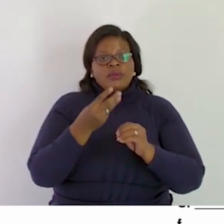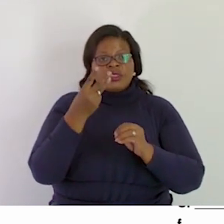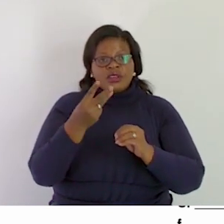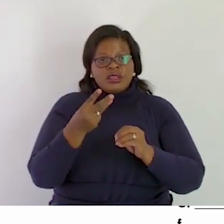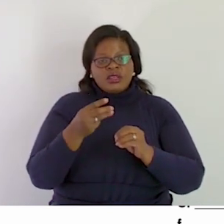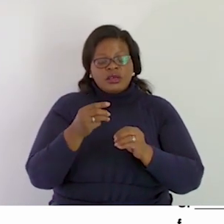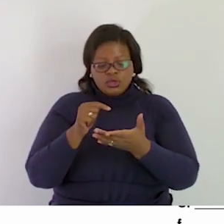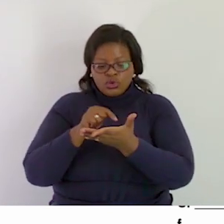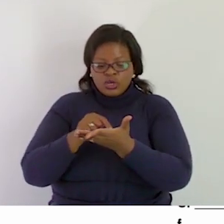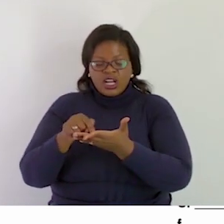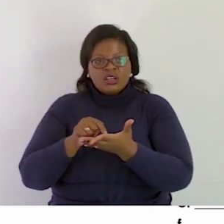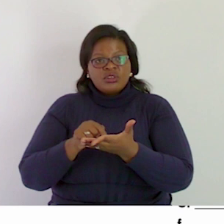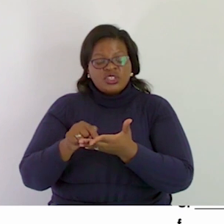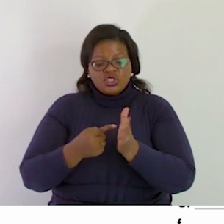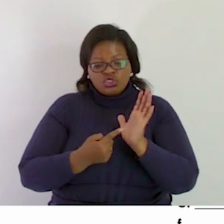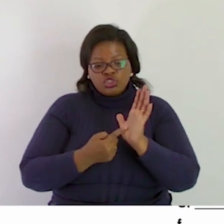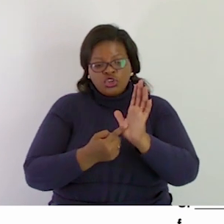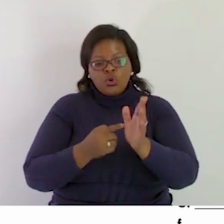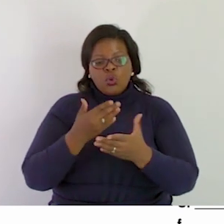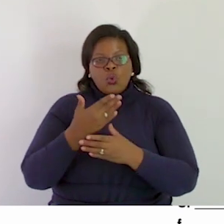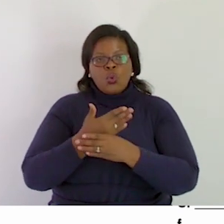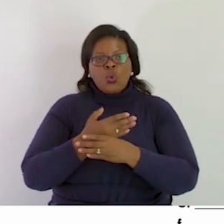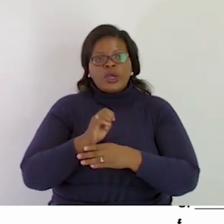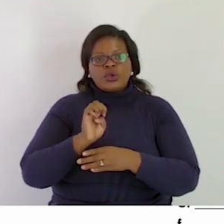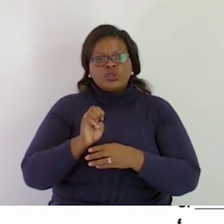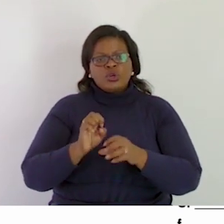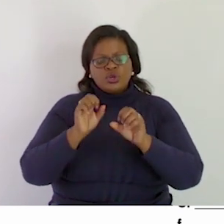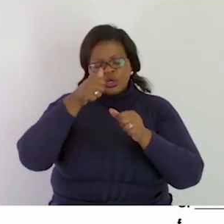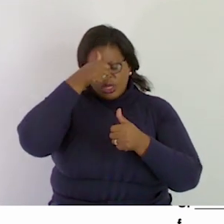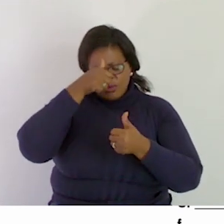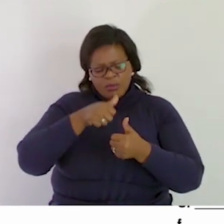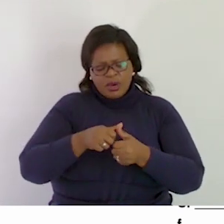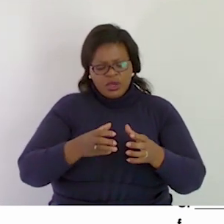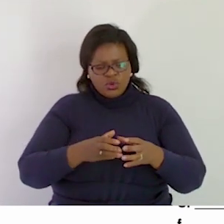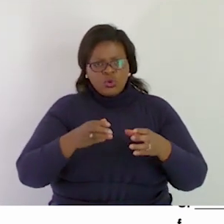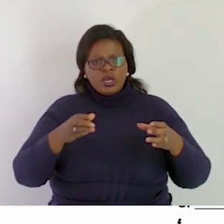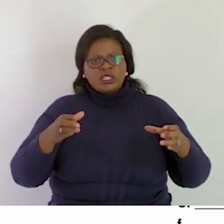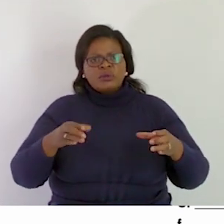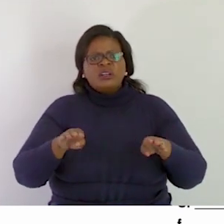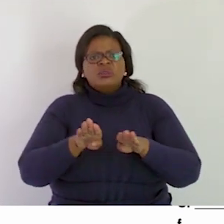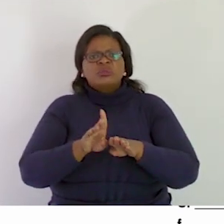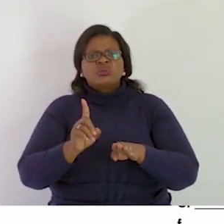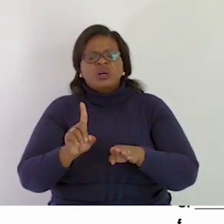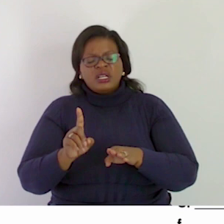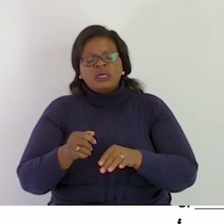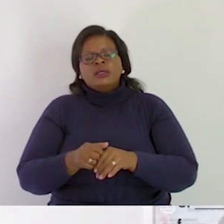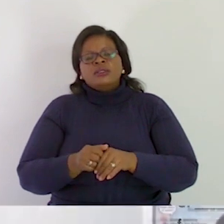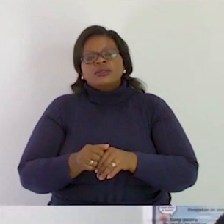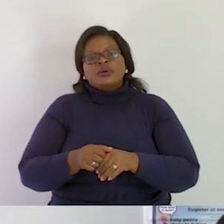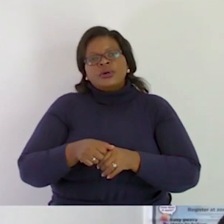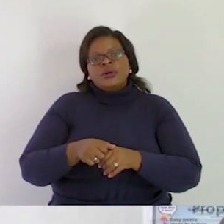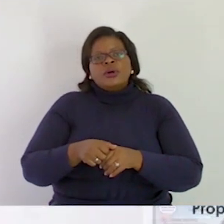easy. Remember where to expand, where to do what, and so on and so on. So let us go to page